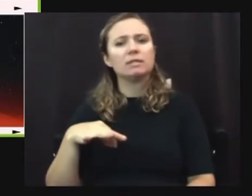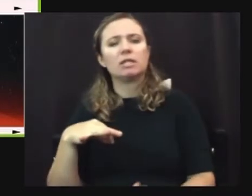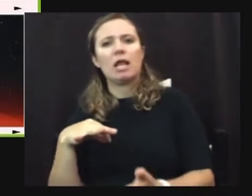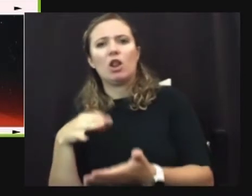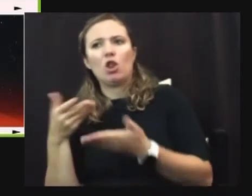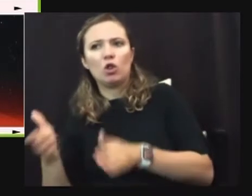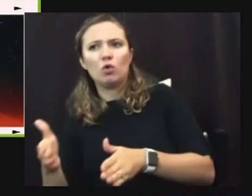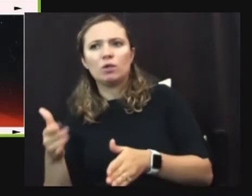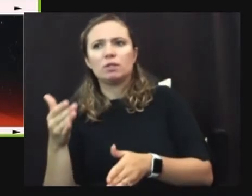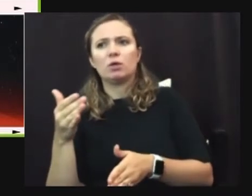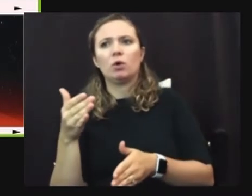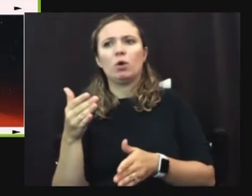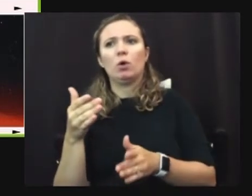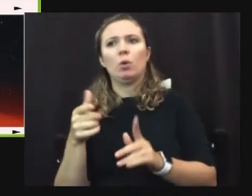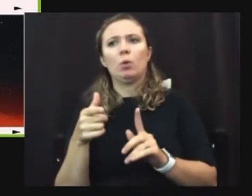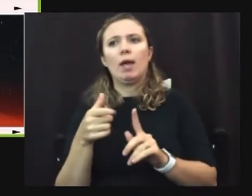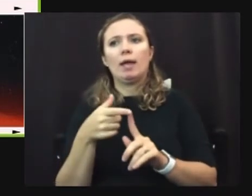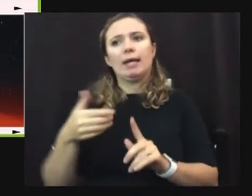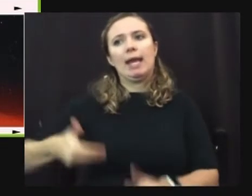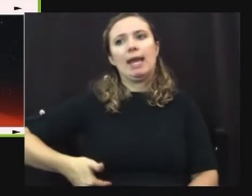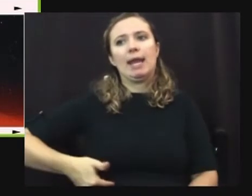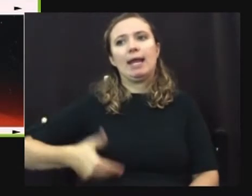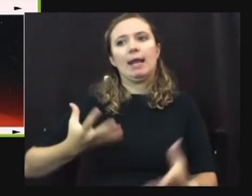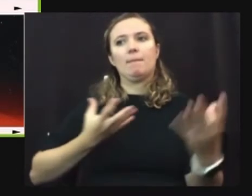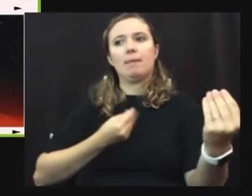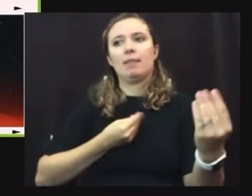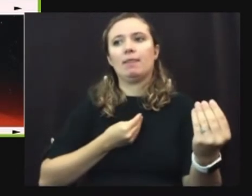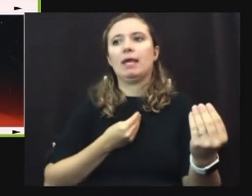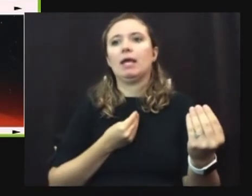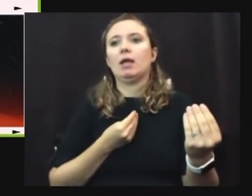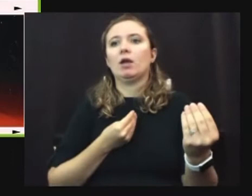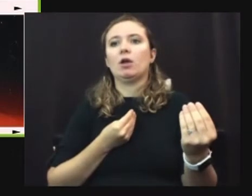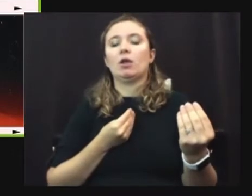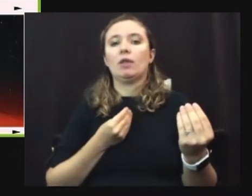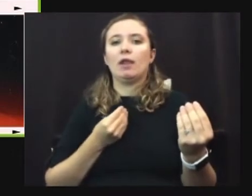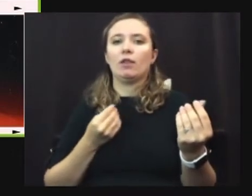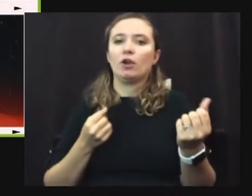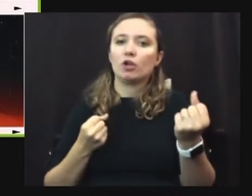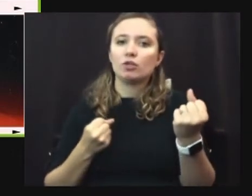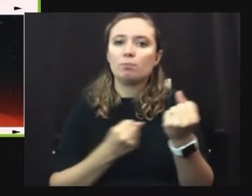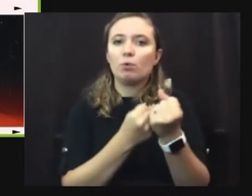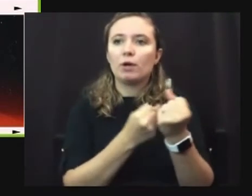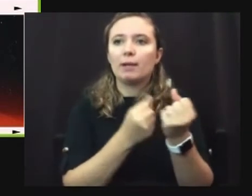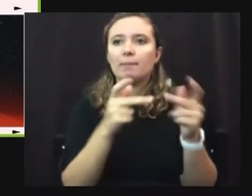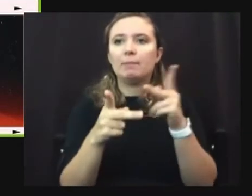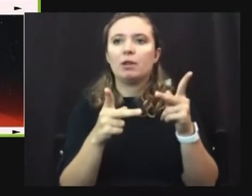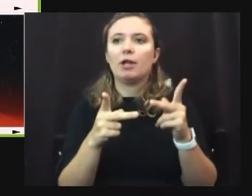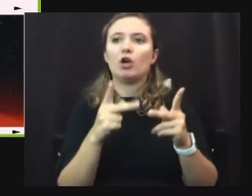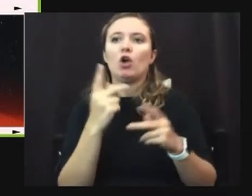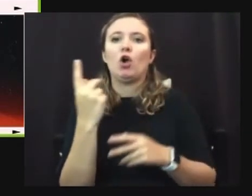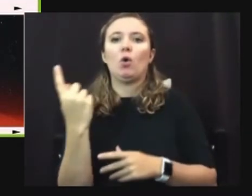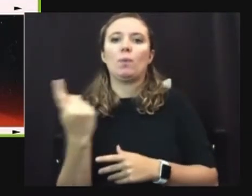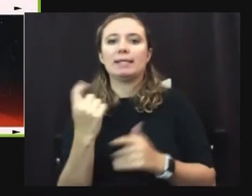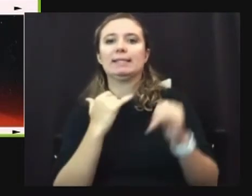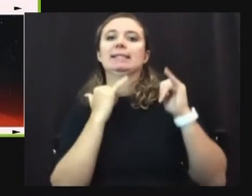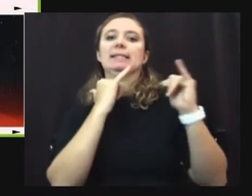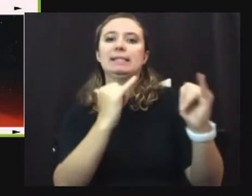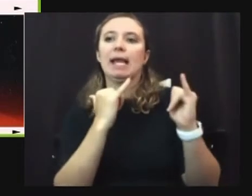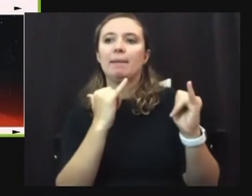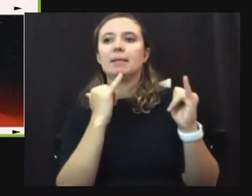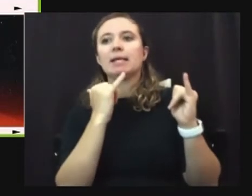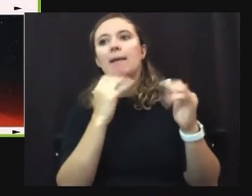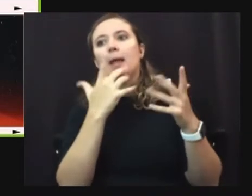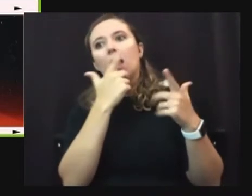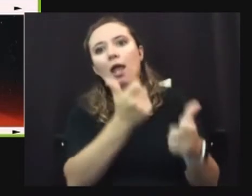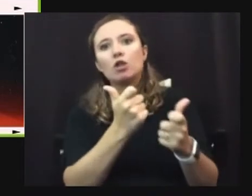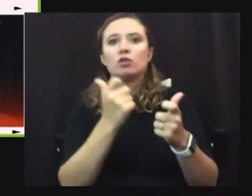who might look most like us, share our interests, have the same religion, live in the same neighborhoods, have the same socioeconomic status, same